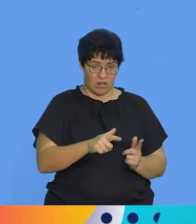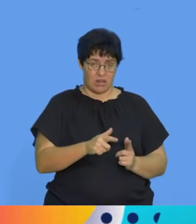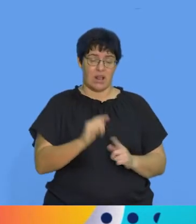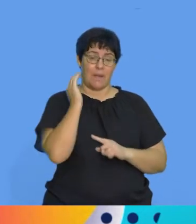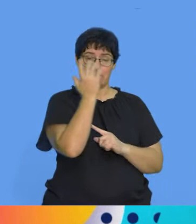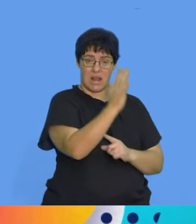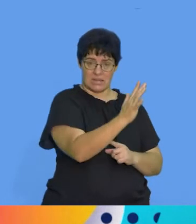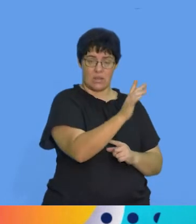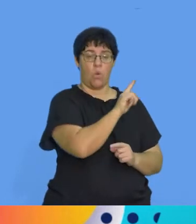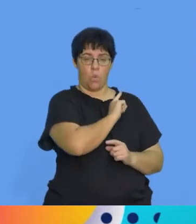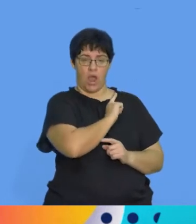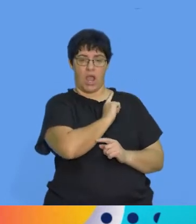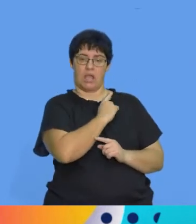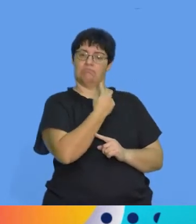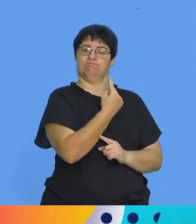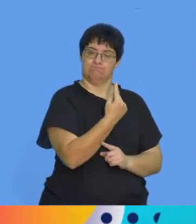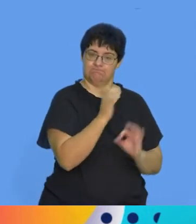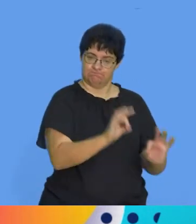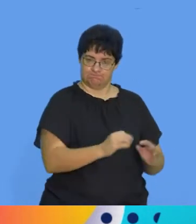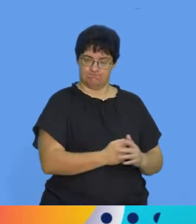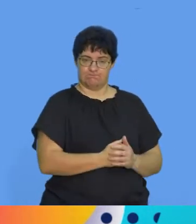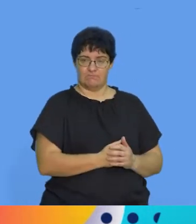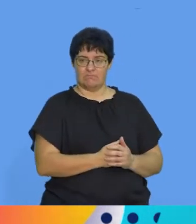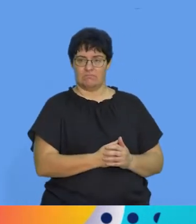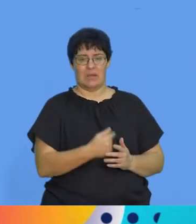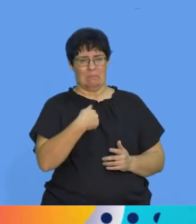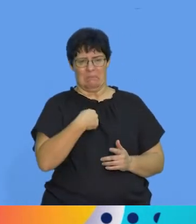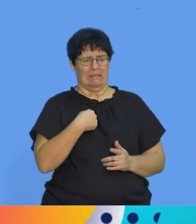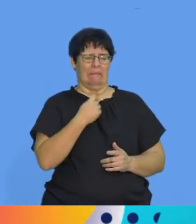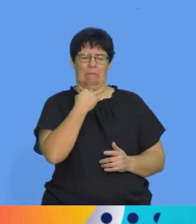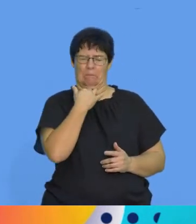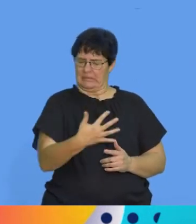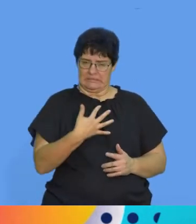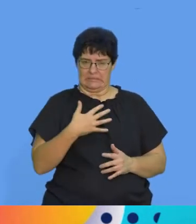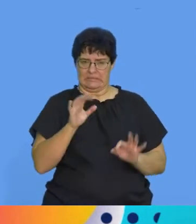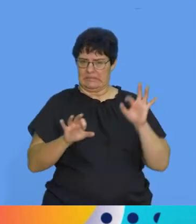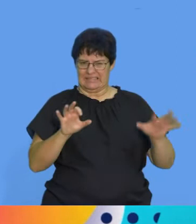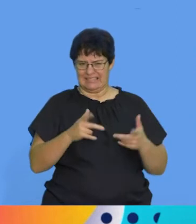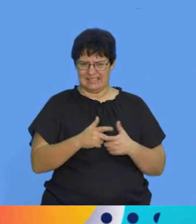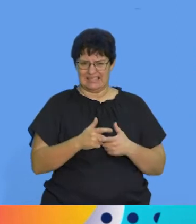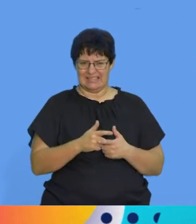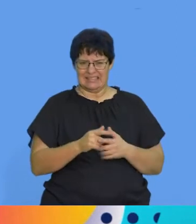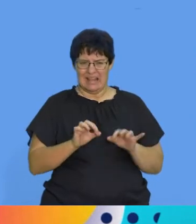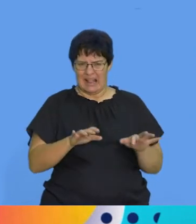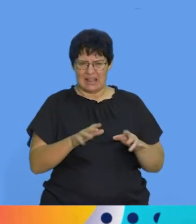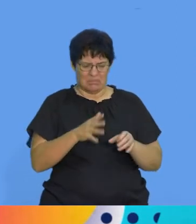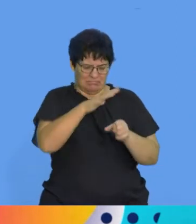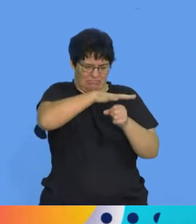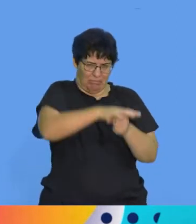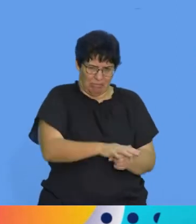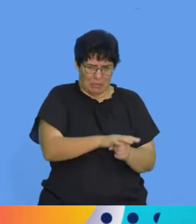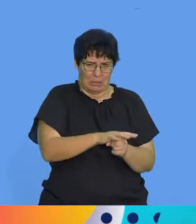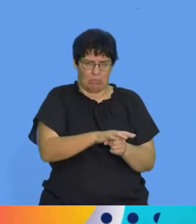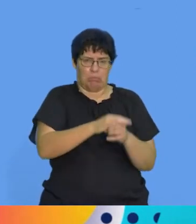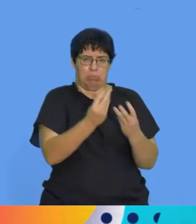cell wall, all right, in plants, you need it to keep upright. And I don't know about you, I don't like gochas. Have you ever stamped on a locust or